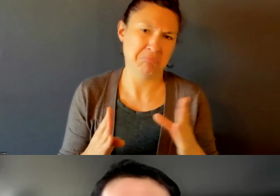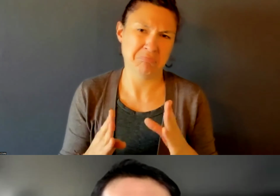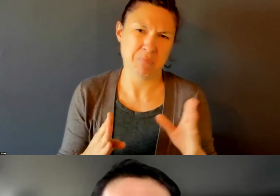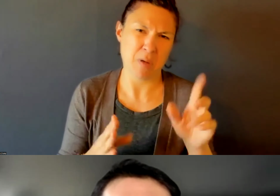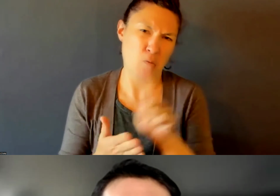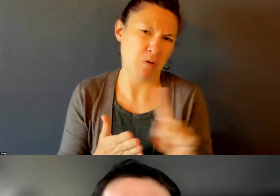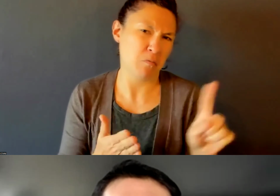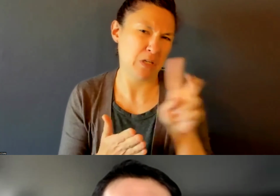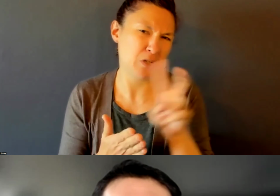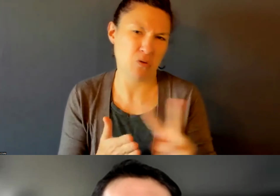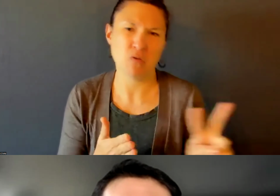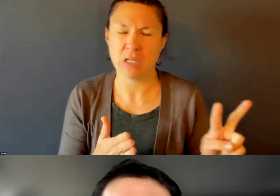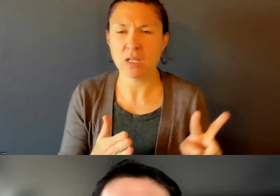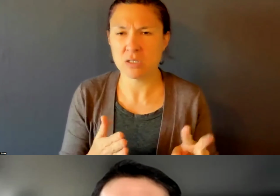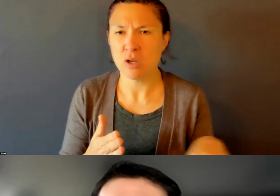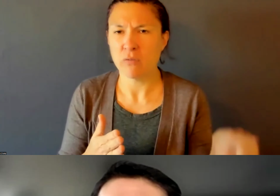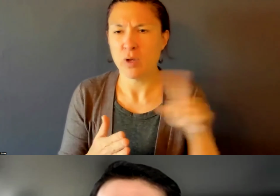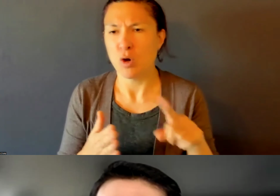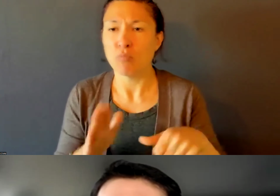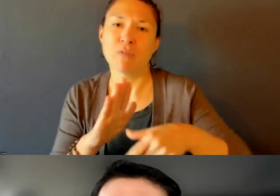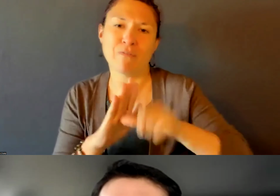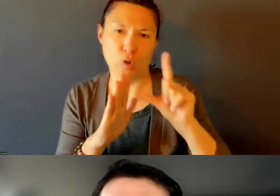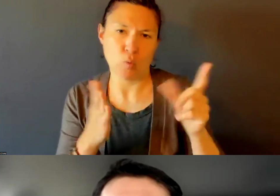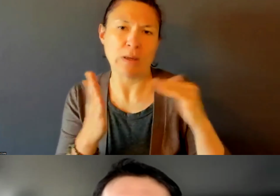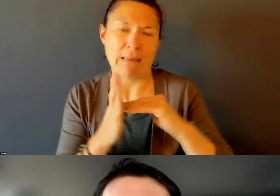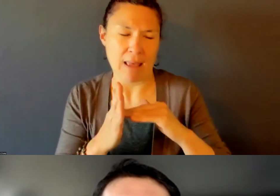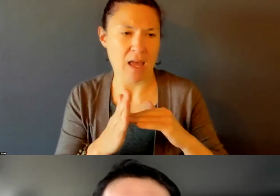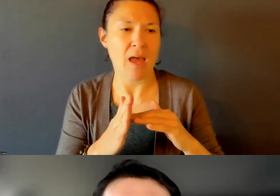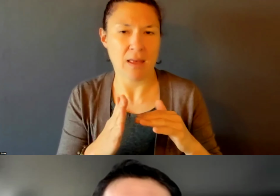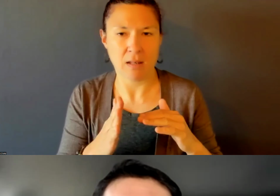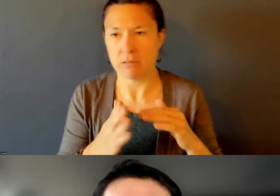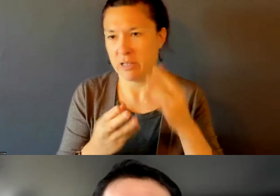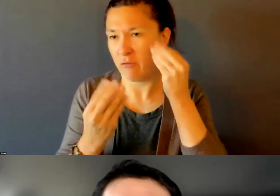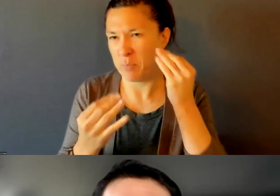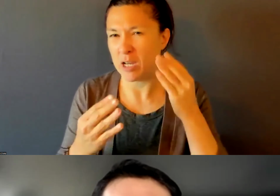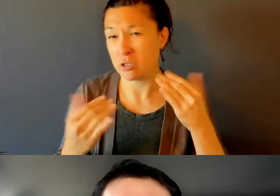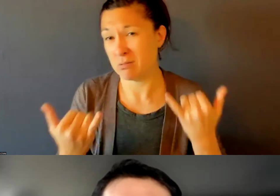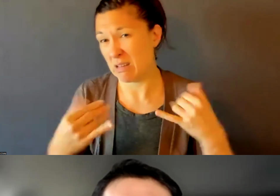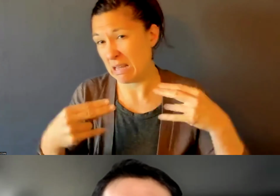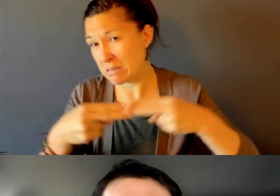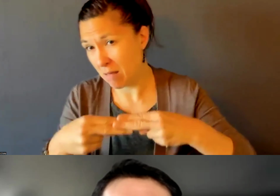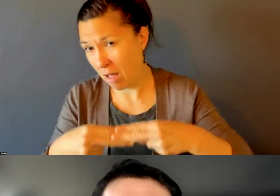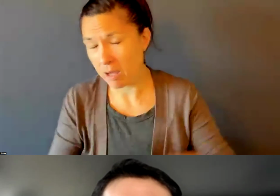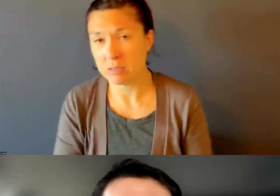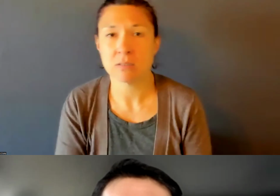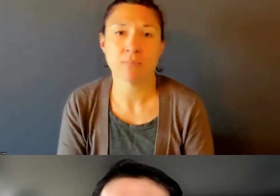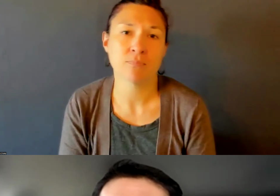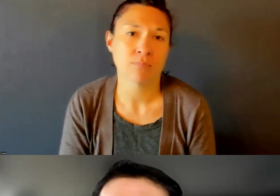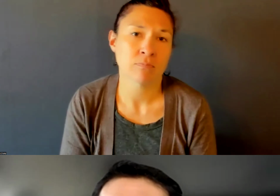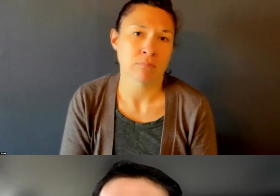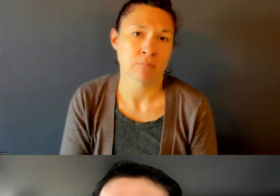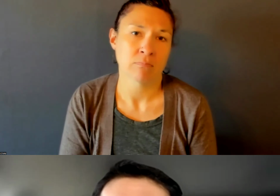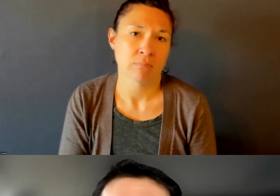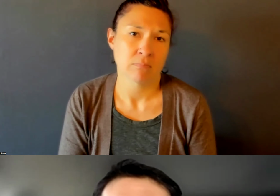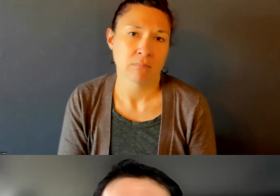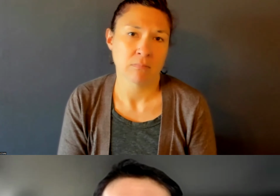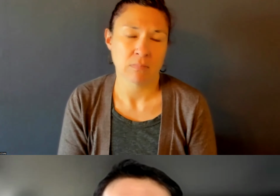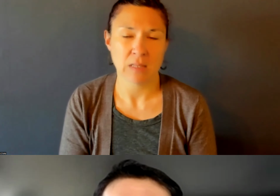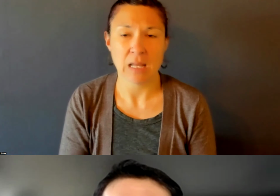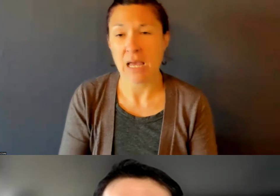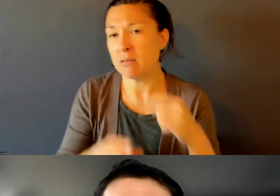I just pointed to, the presentation from today, the the materials that are sent via